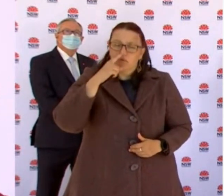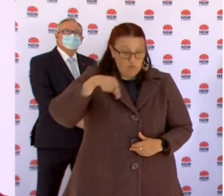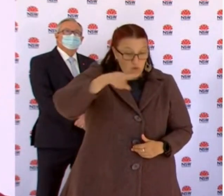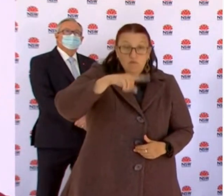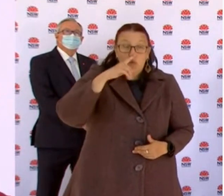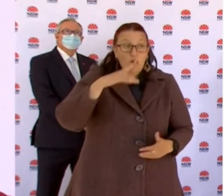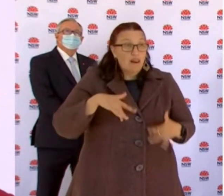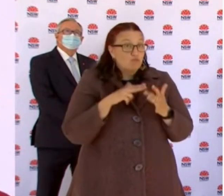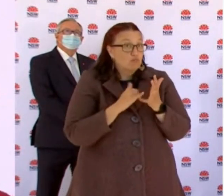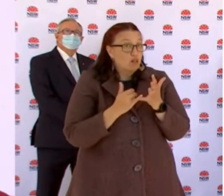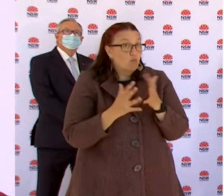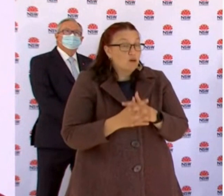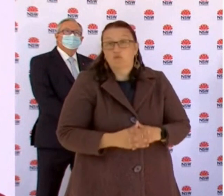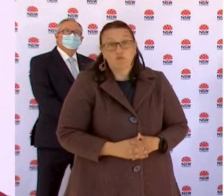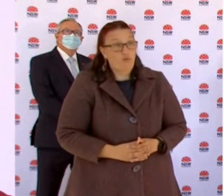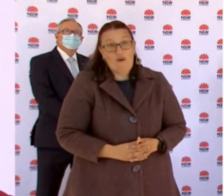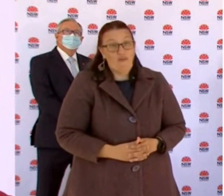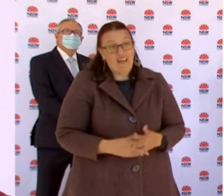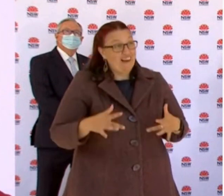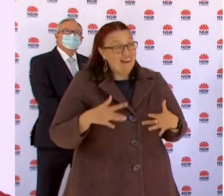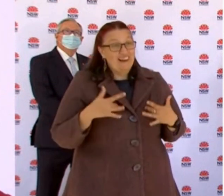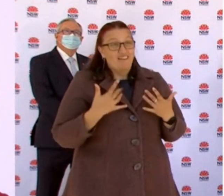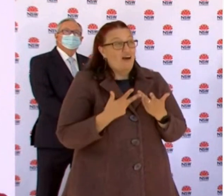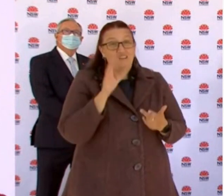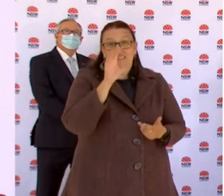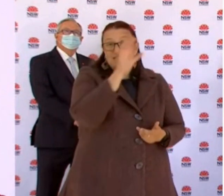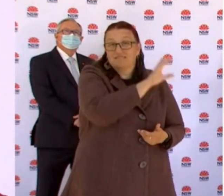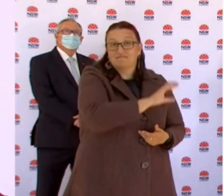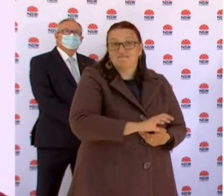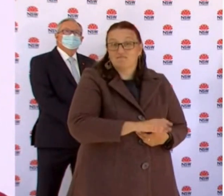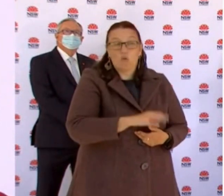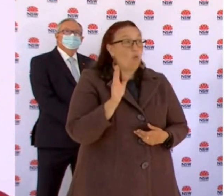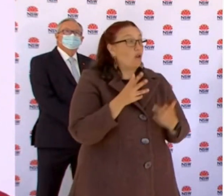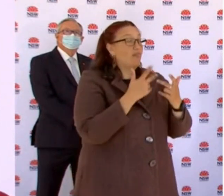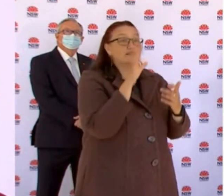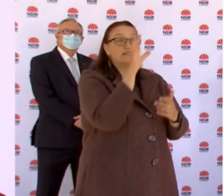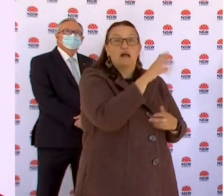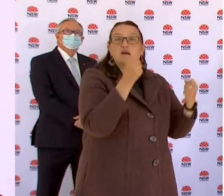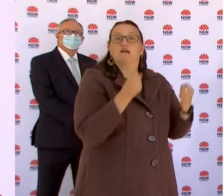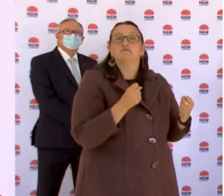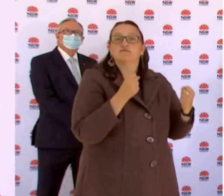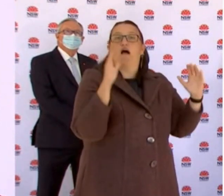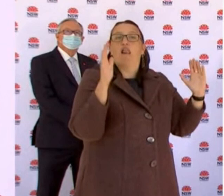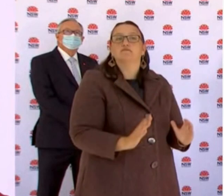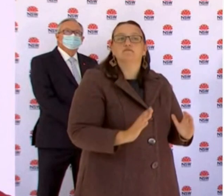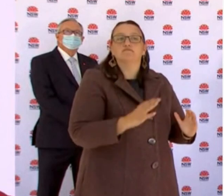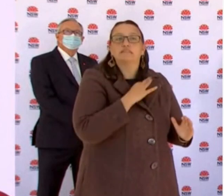so gladly, and that's why I was the lone voice in saying that I was disappointed in what happened, because it doesn't necessarily reduce the risk.